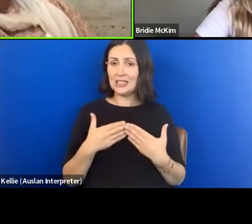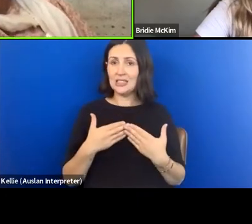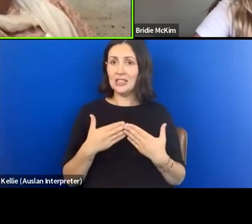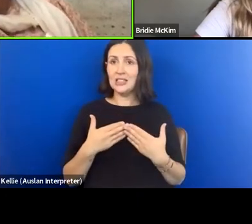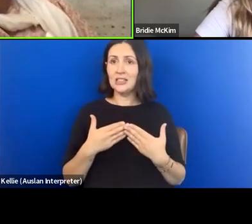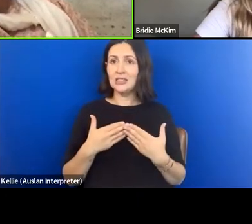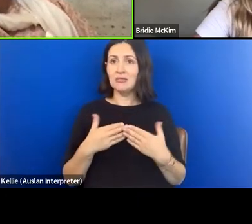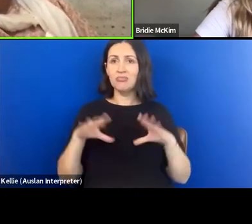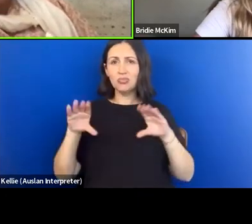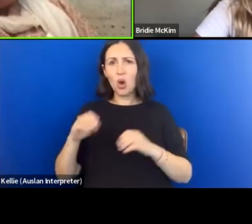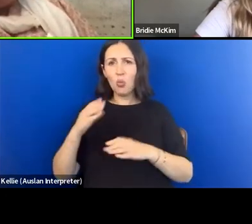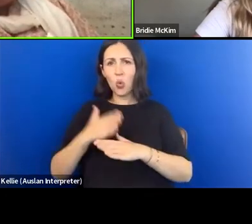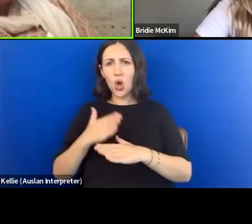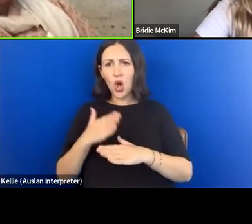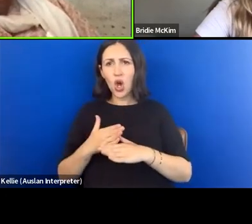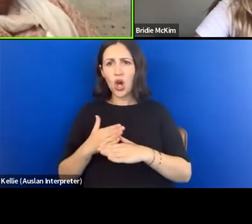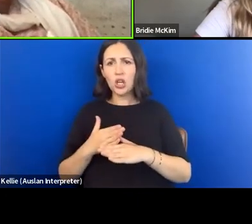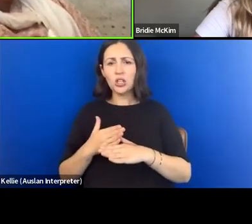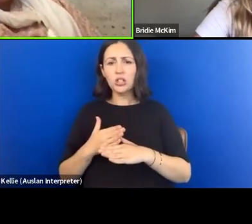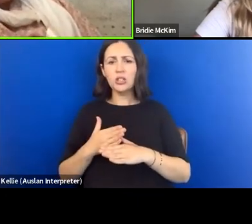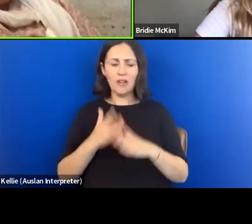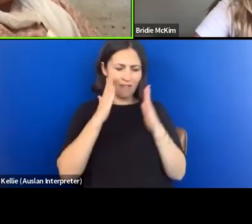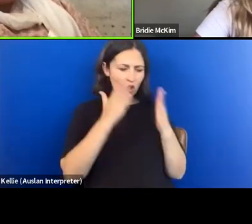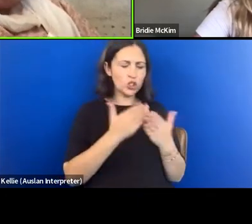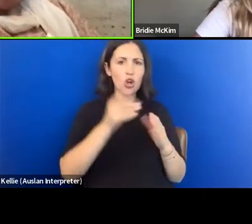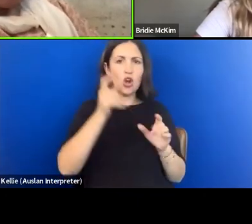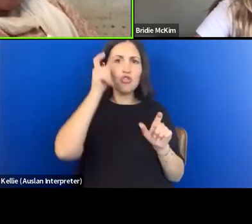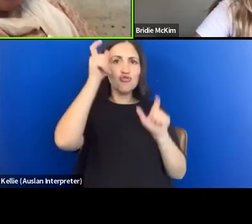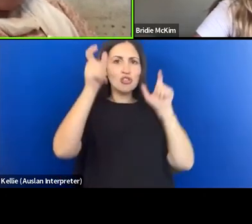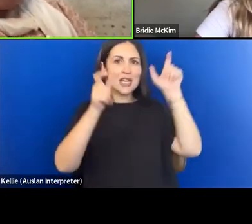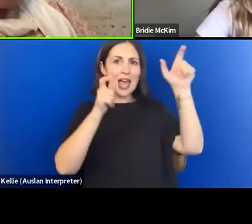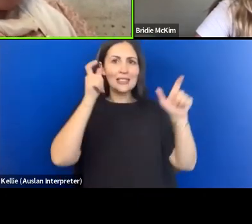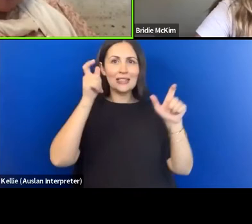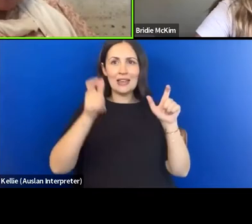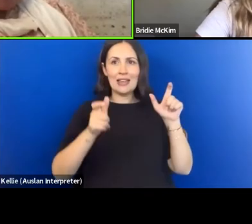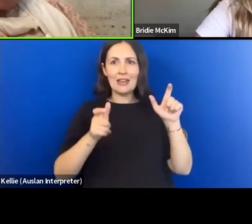my sort of creative roots. And I